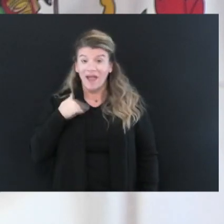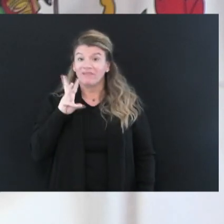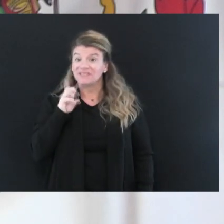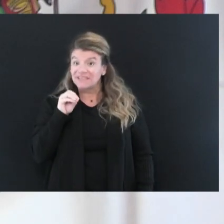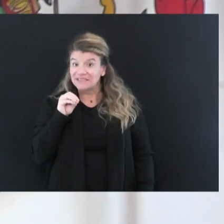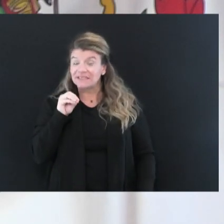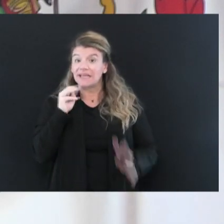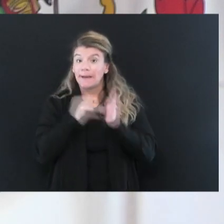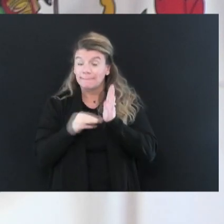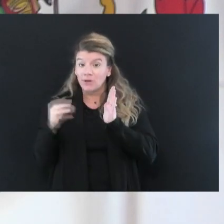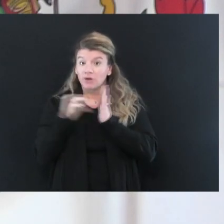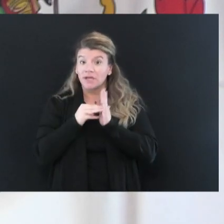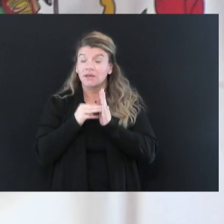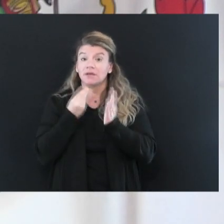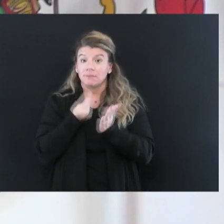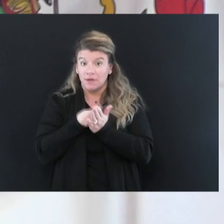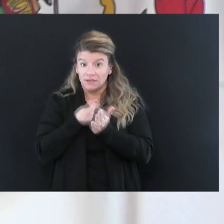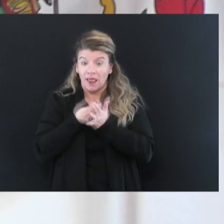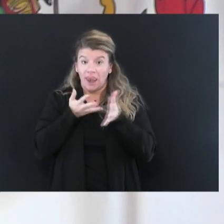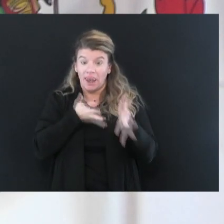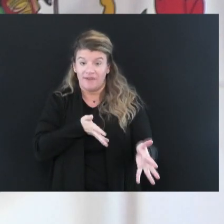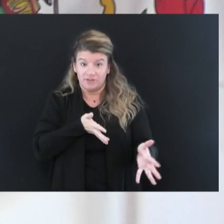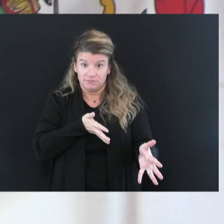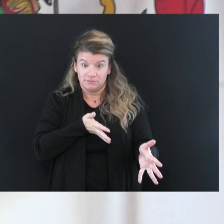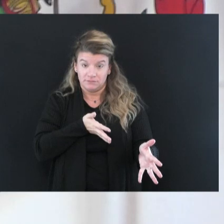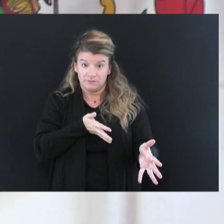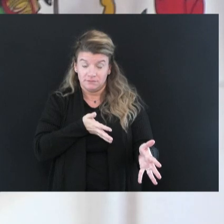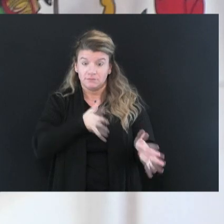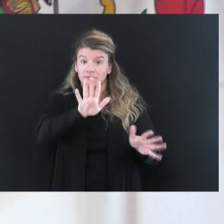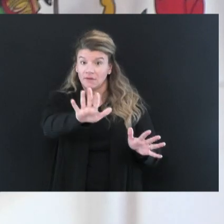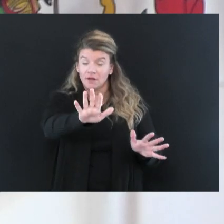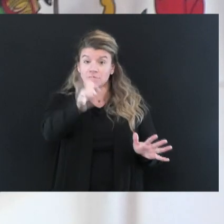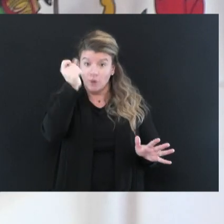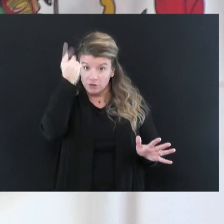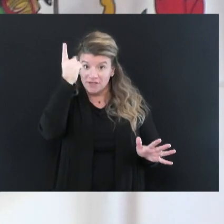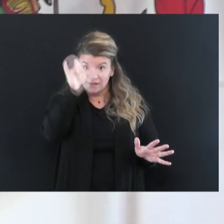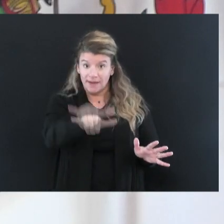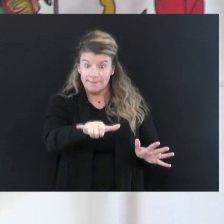million sitting there. Now just think about it just for a second.